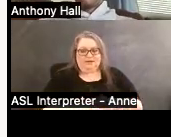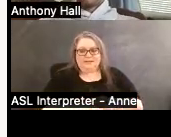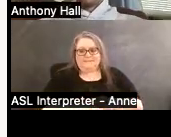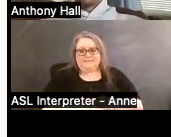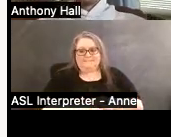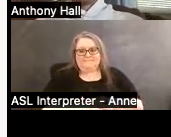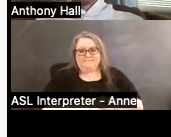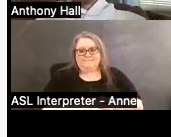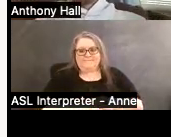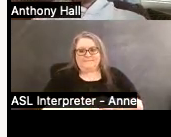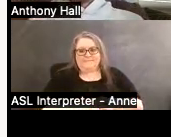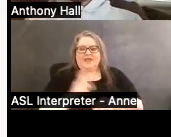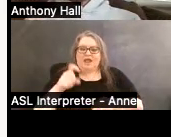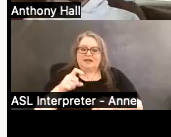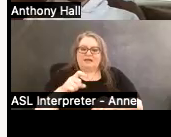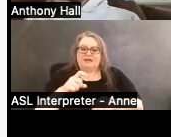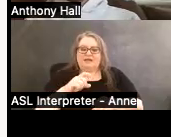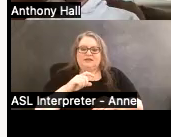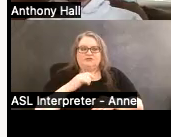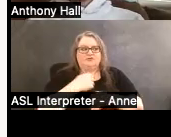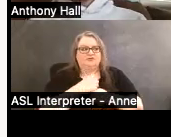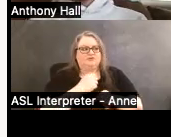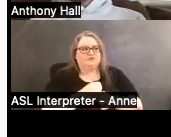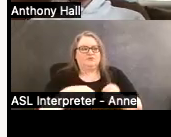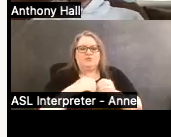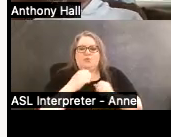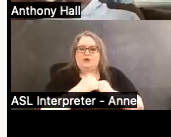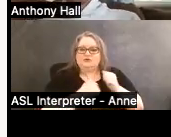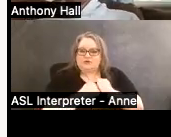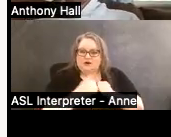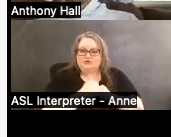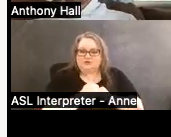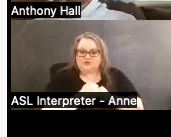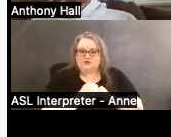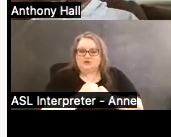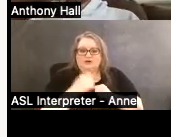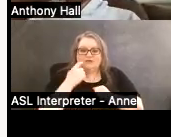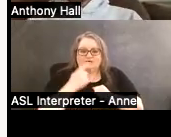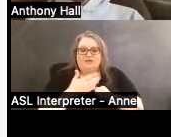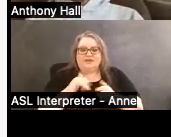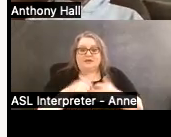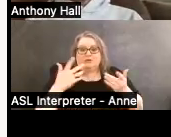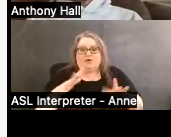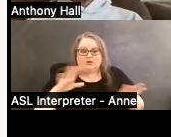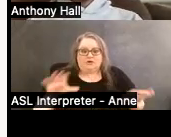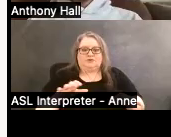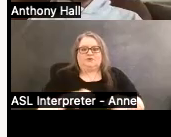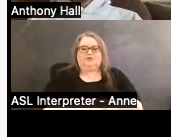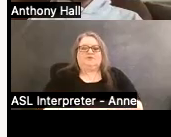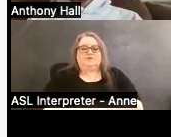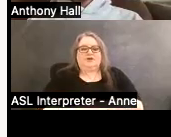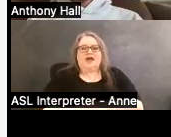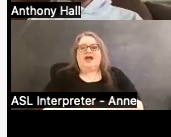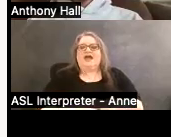I just needed to create more structure for the way we were doing things. And it was as you said, we got more